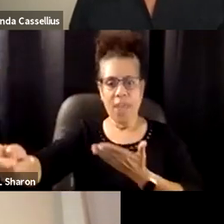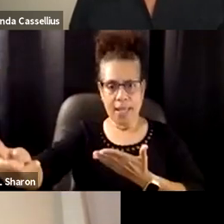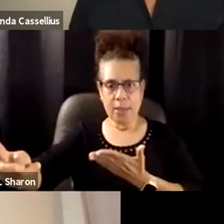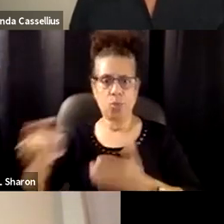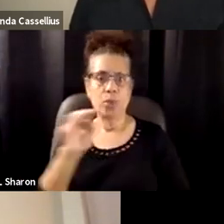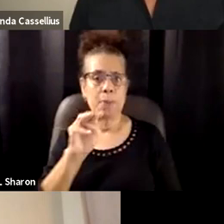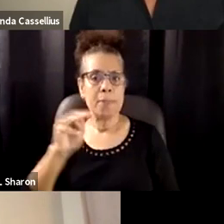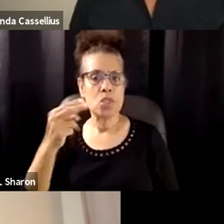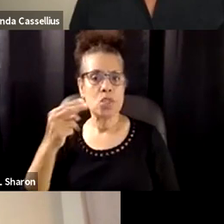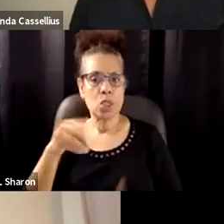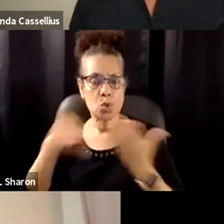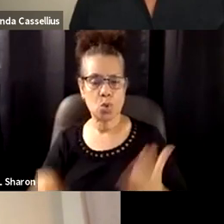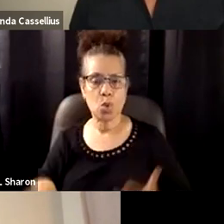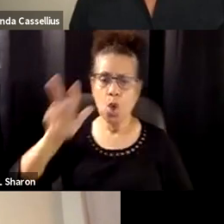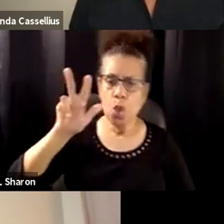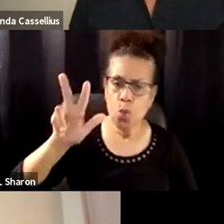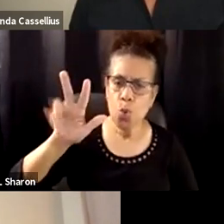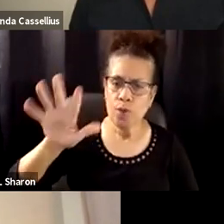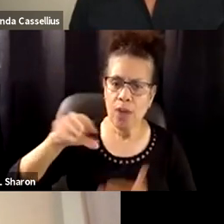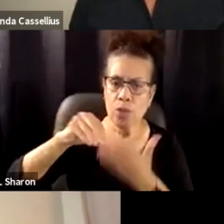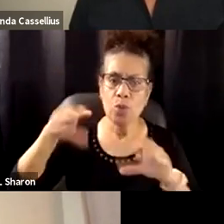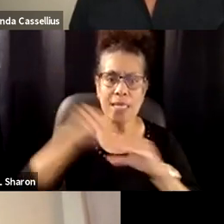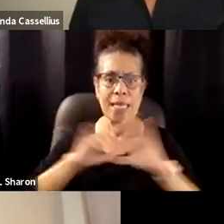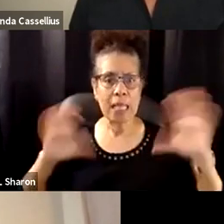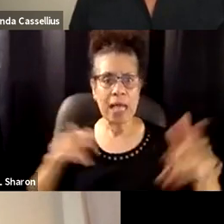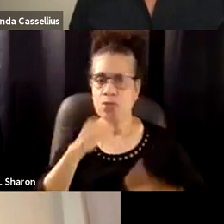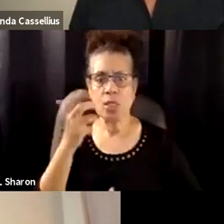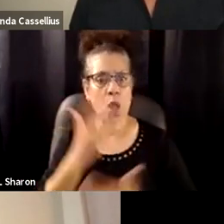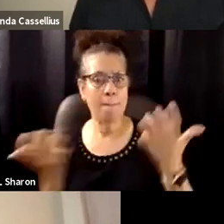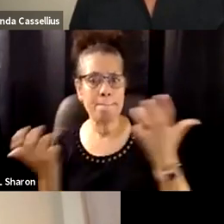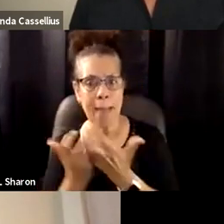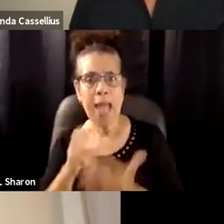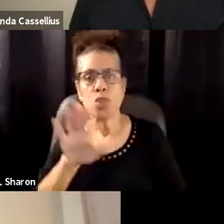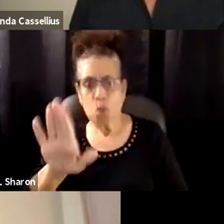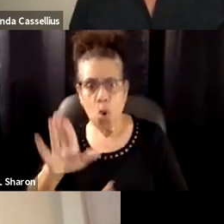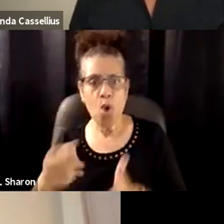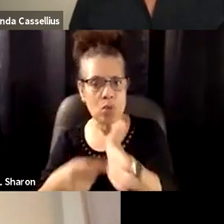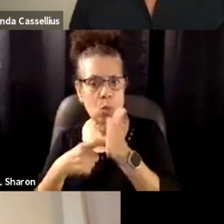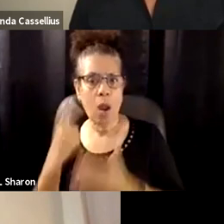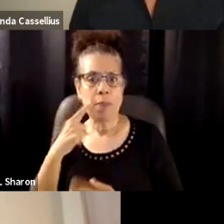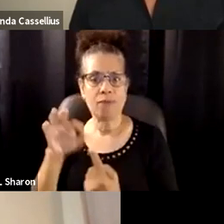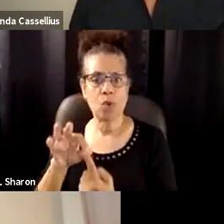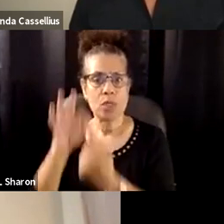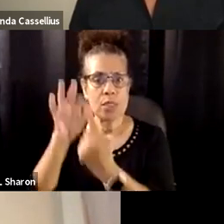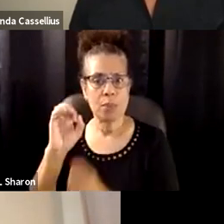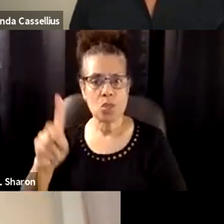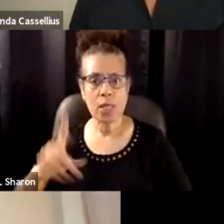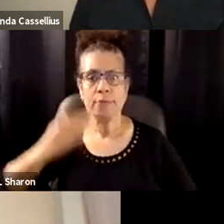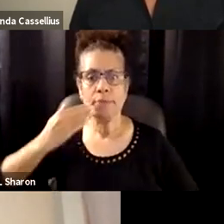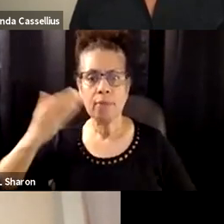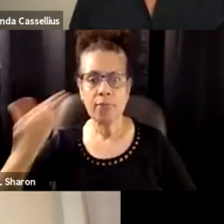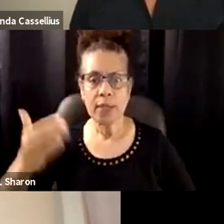students 35 students are now in classrooms that do not meet the district's own requirements for special education thank you for your